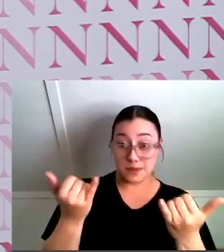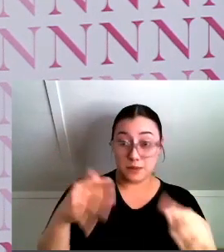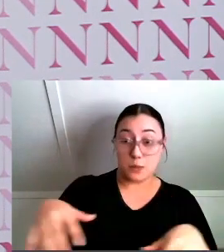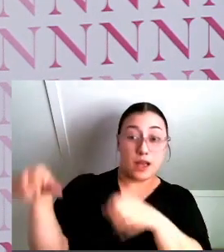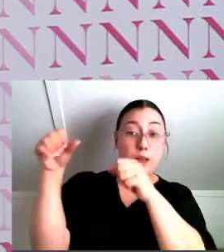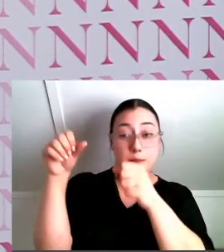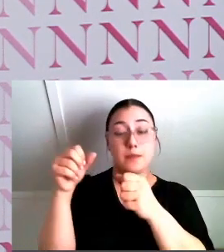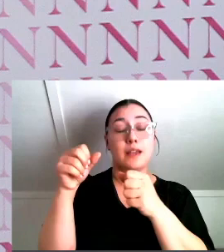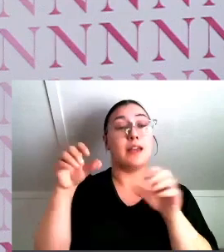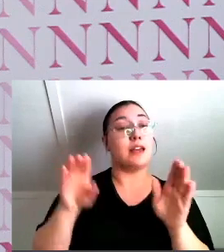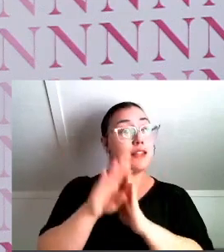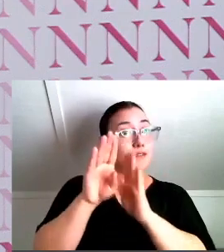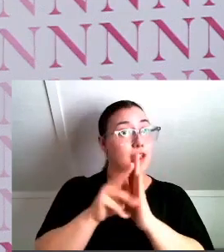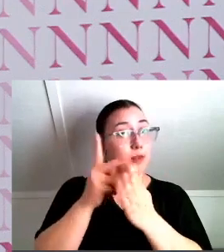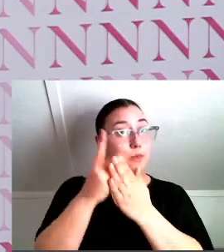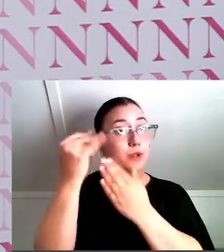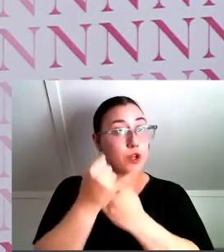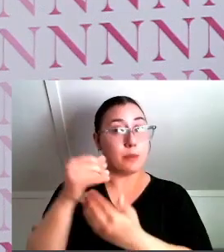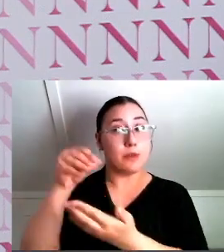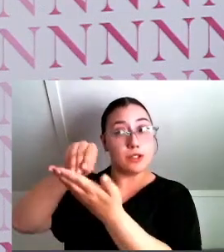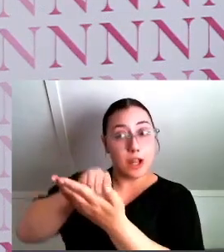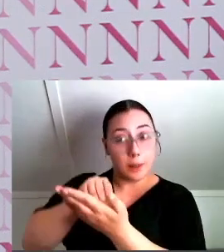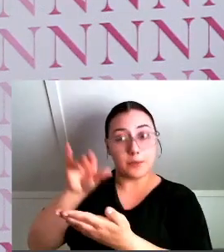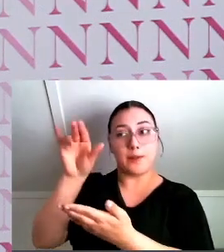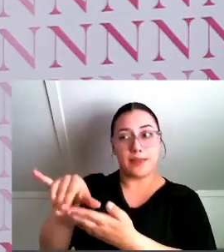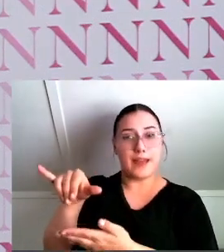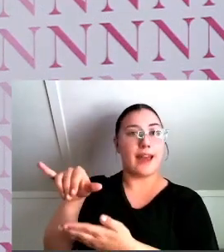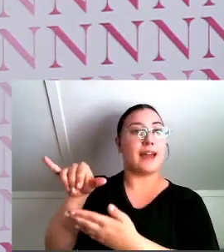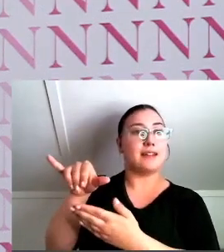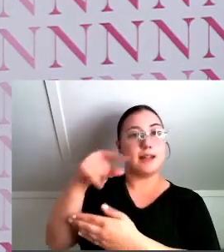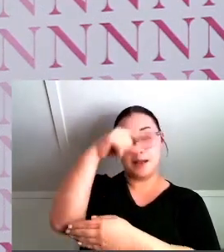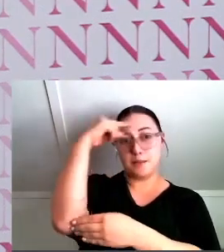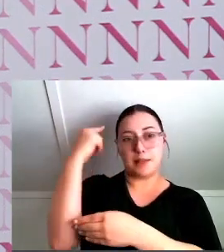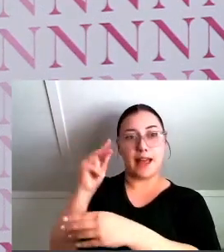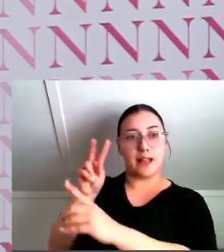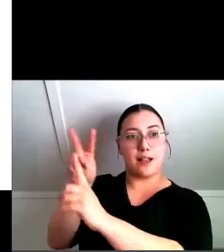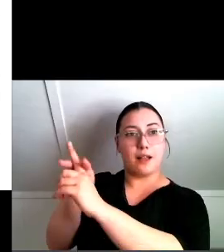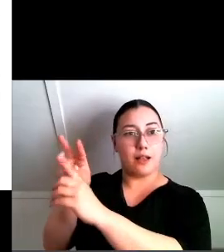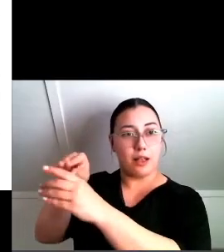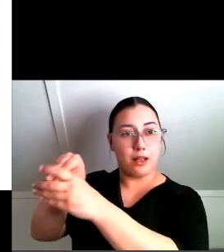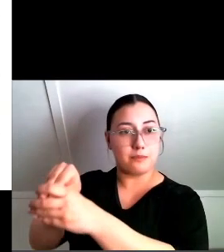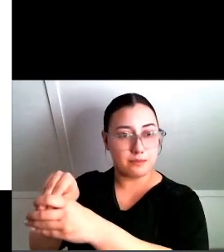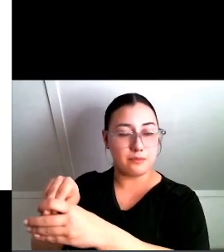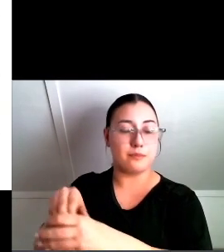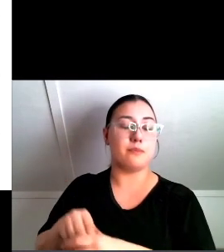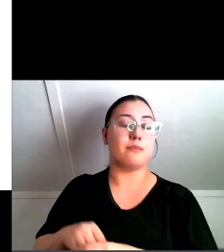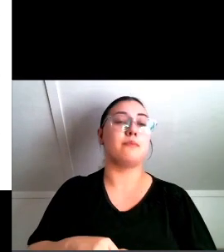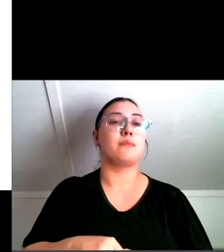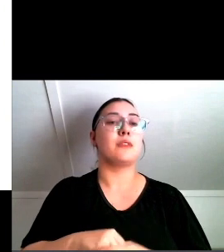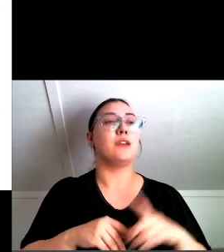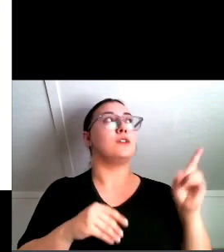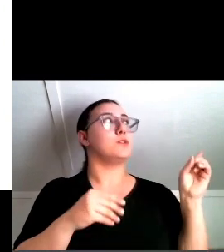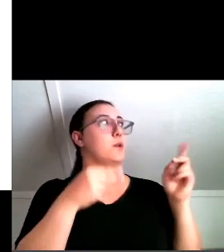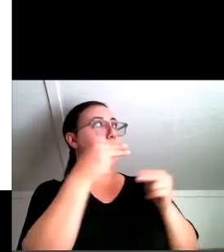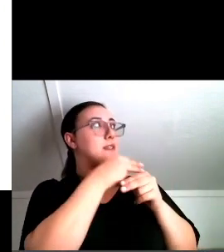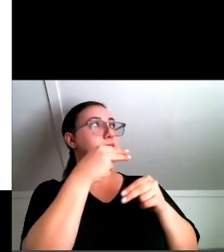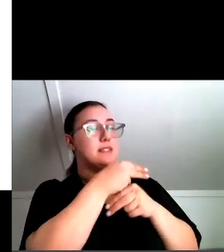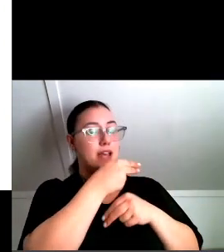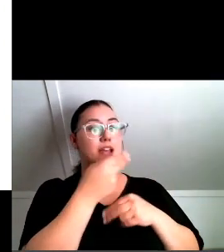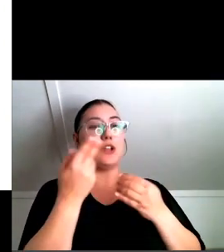that's not what I wanted to do. This guy, which you can't see, that guy, Gus